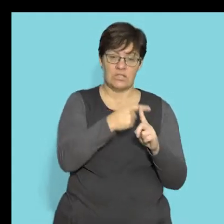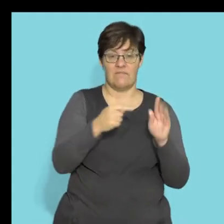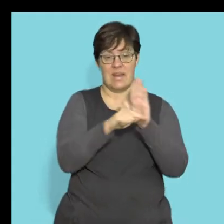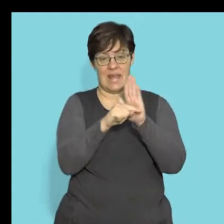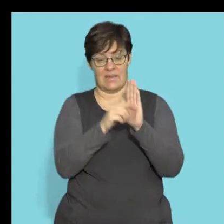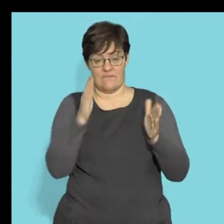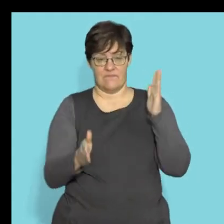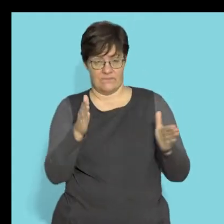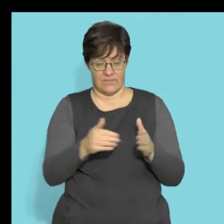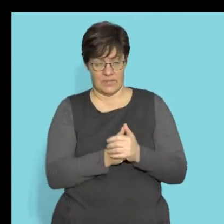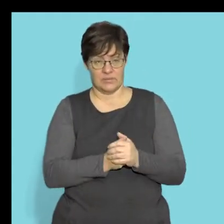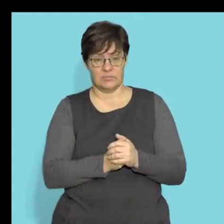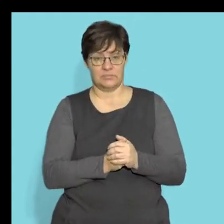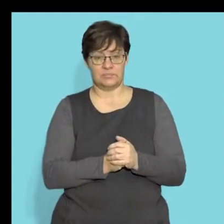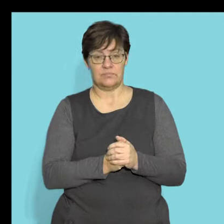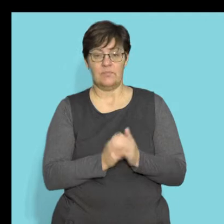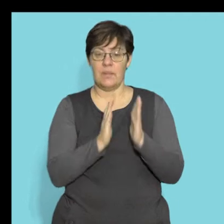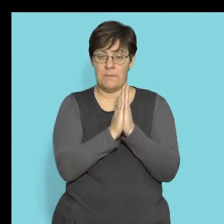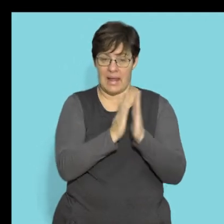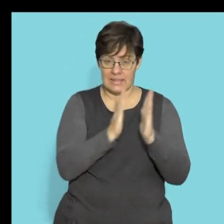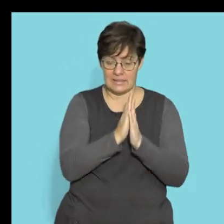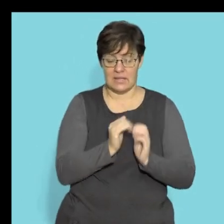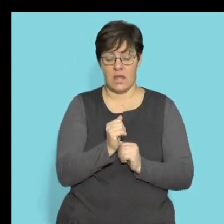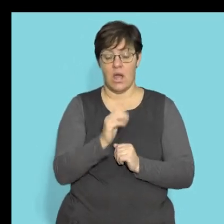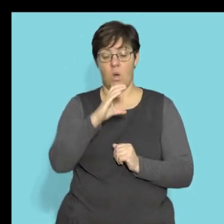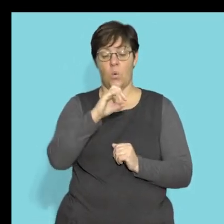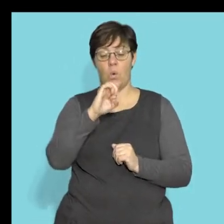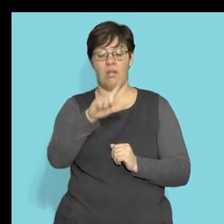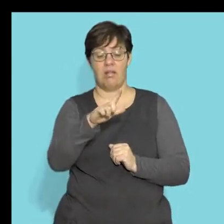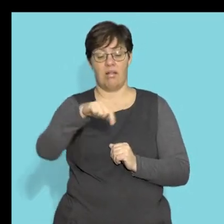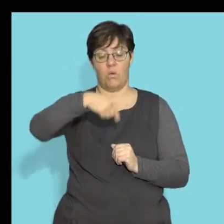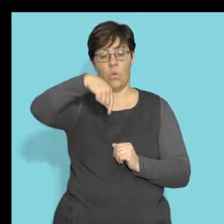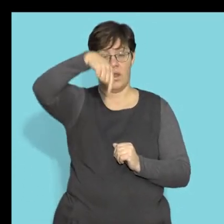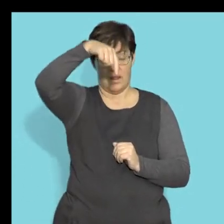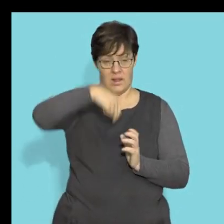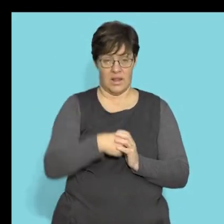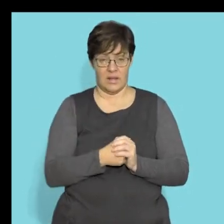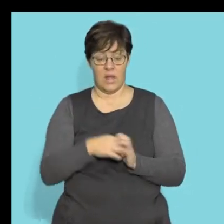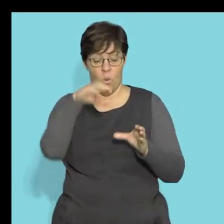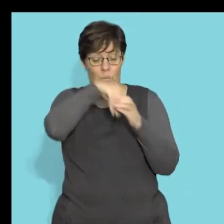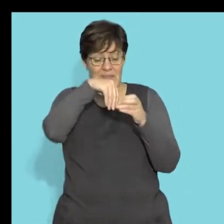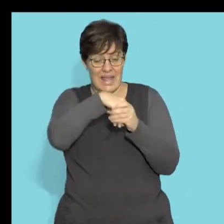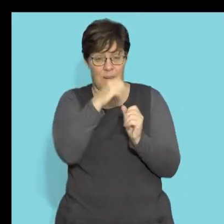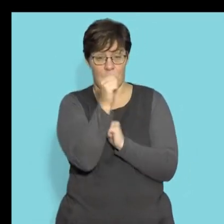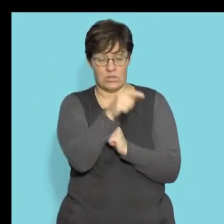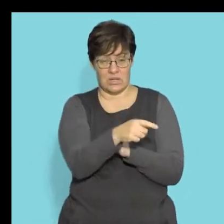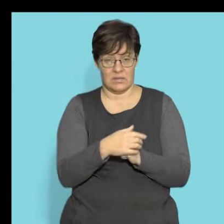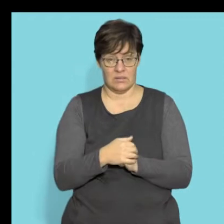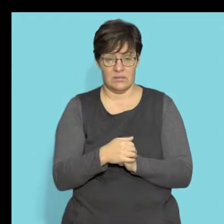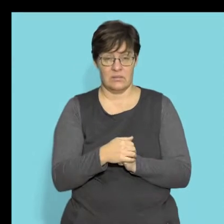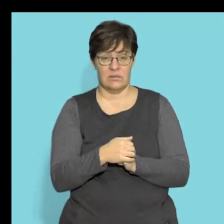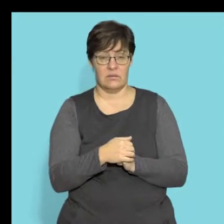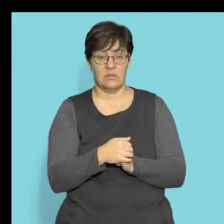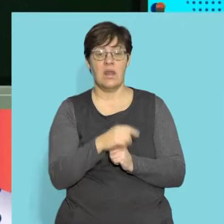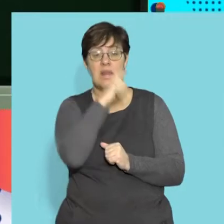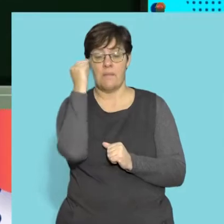with a positive end and a negative end, a magnet, a coil. Now, the coil inside the